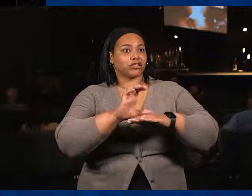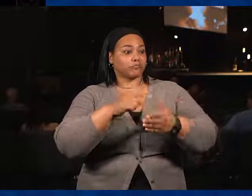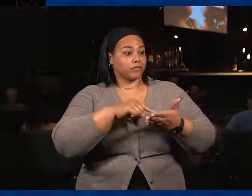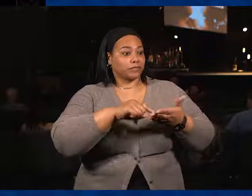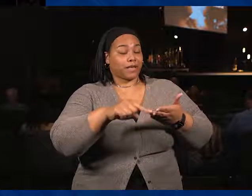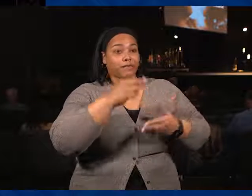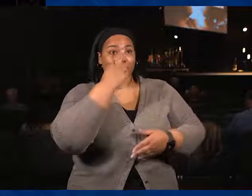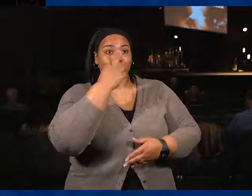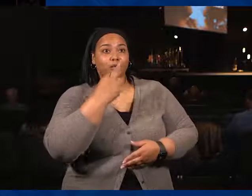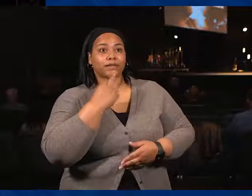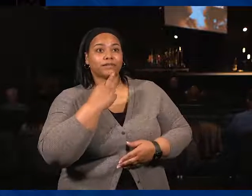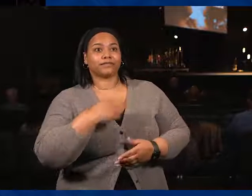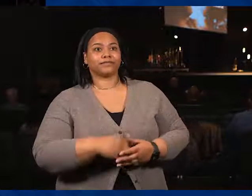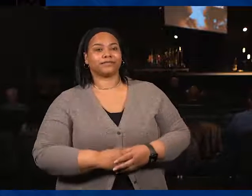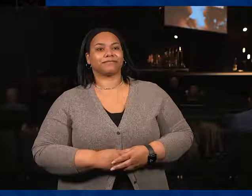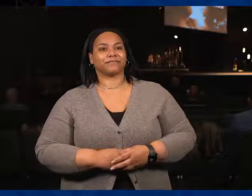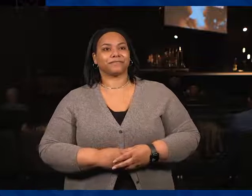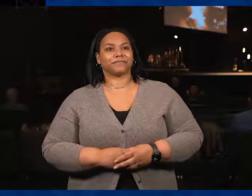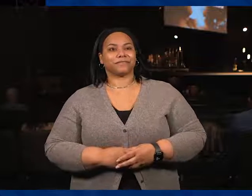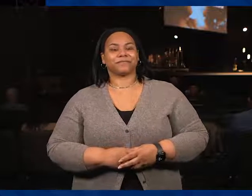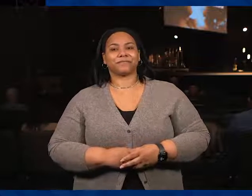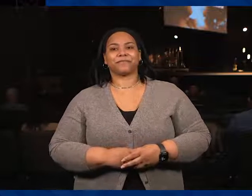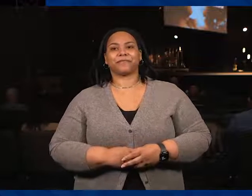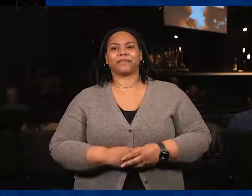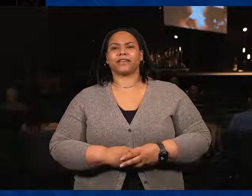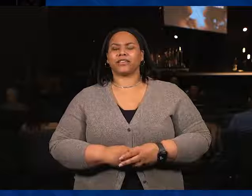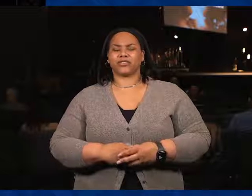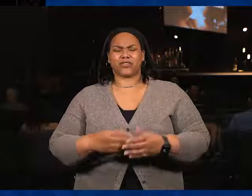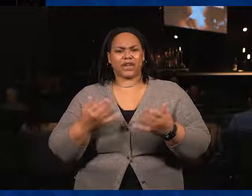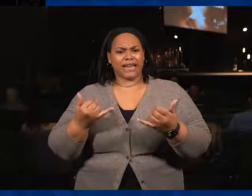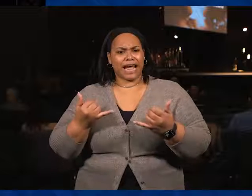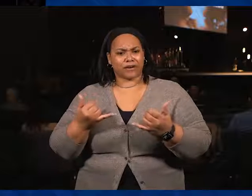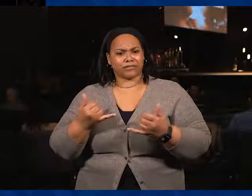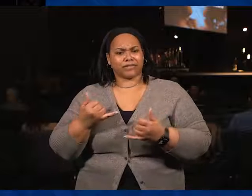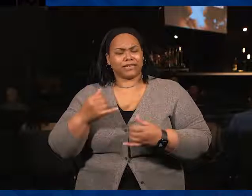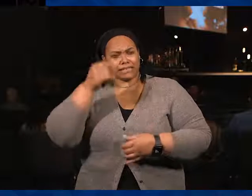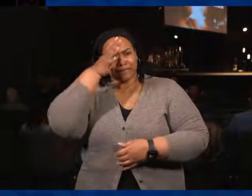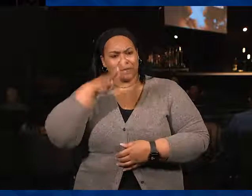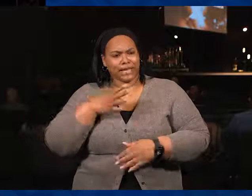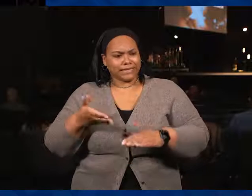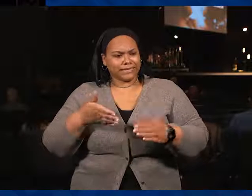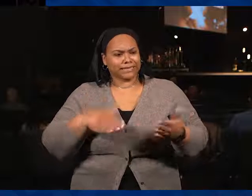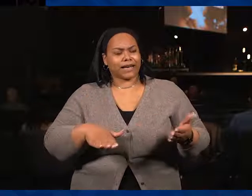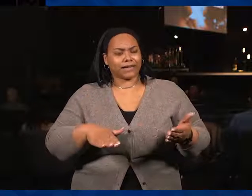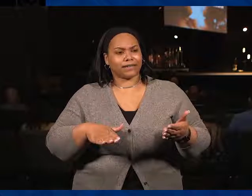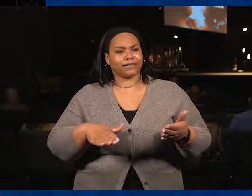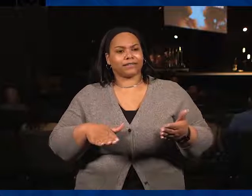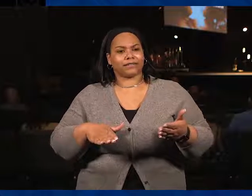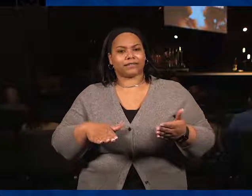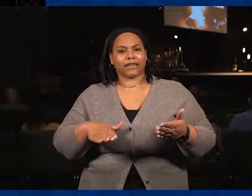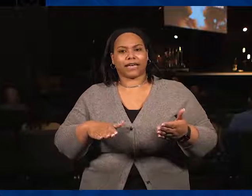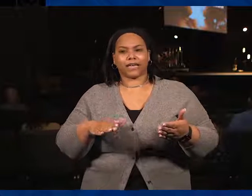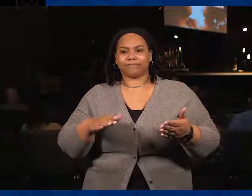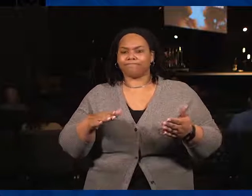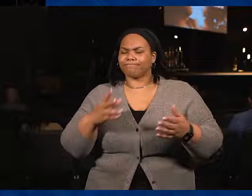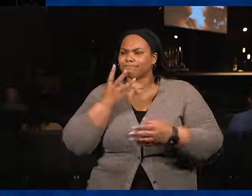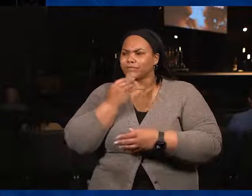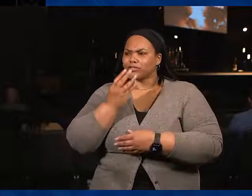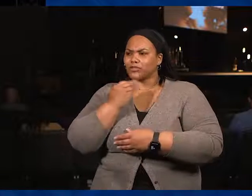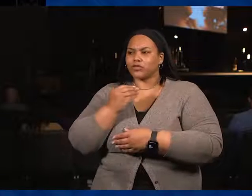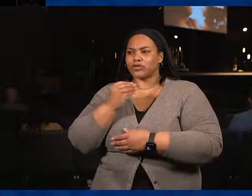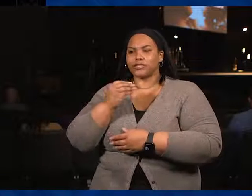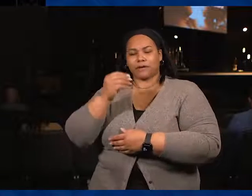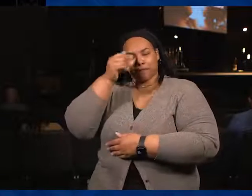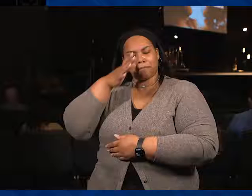Roman centurion. So when this servant is dying, the Roman centurion calls in a favor. He goes to the Jewish elders and he says,